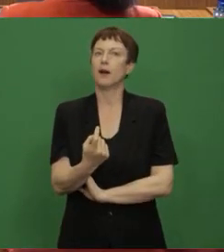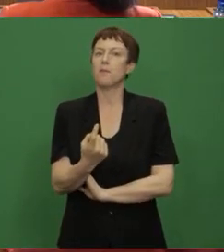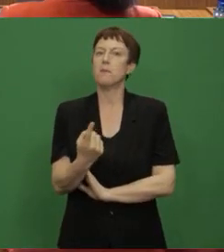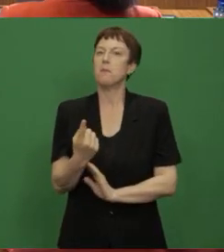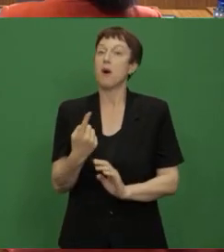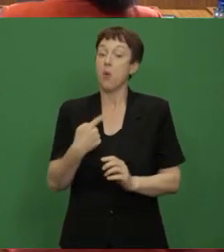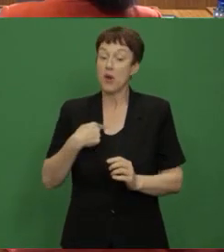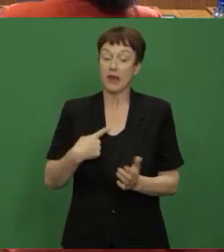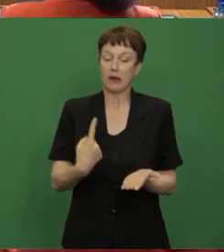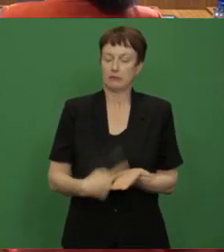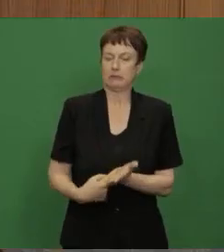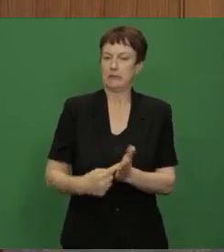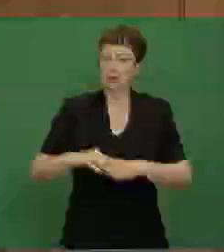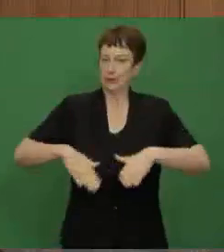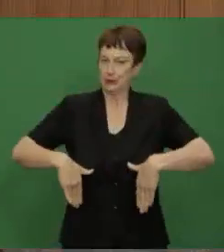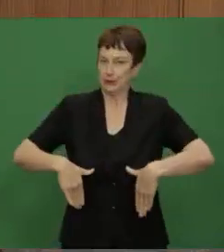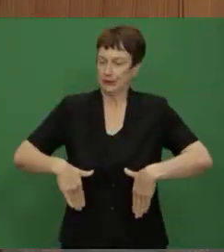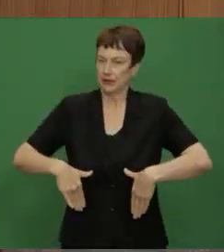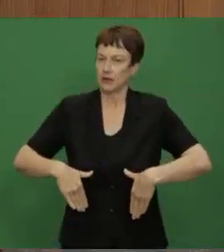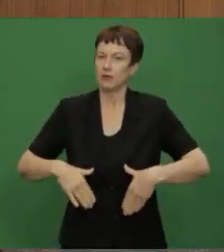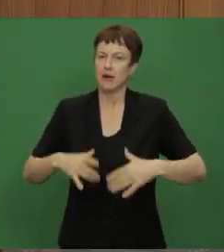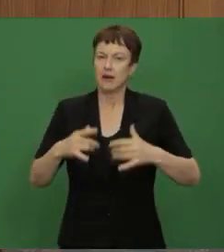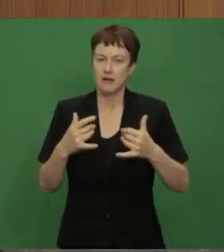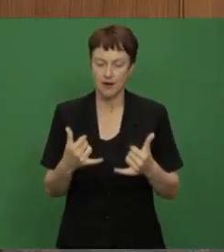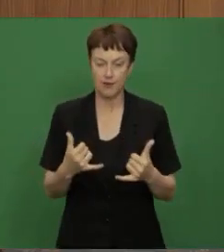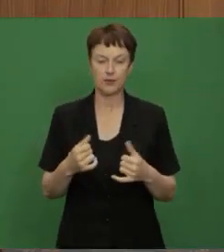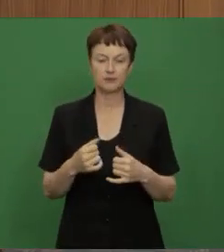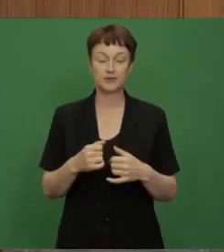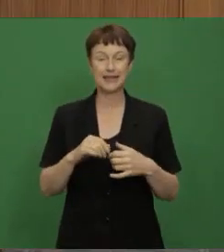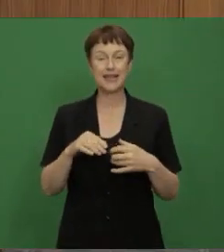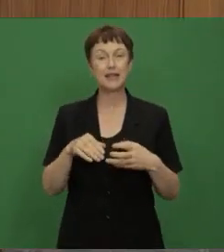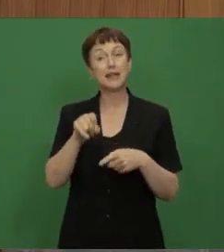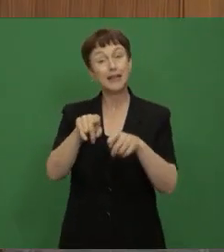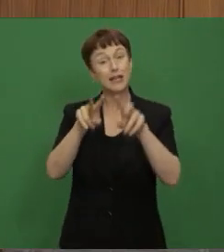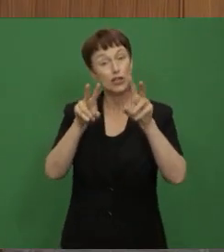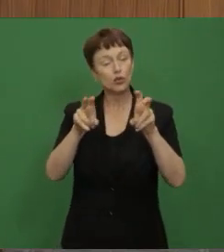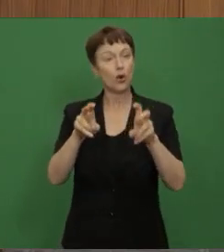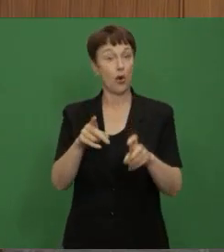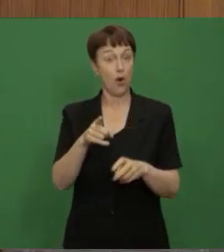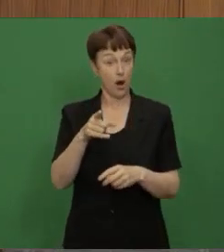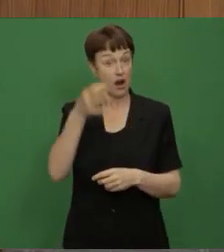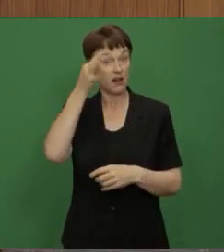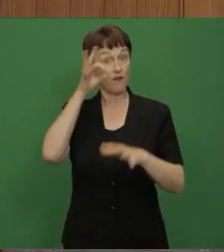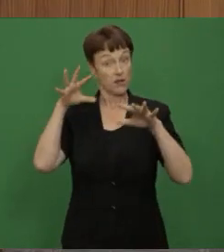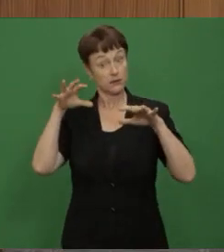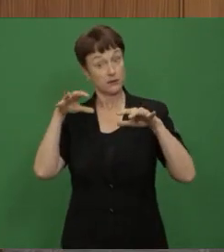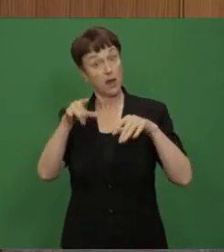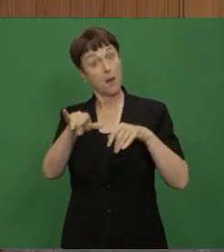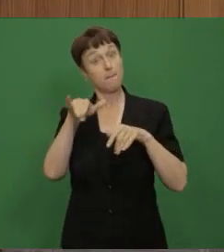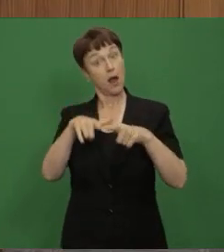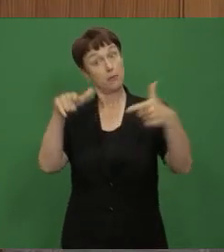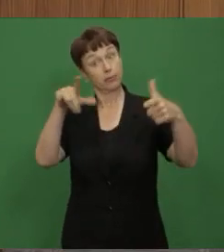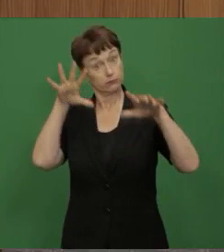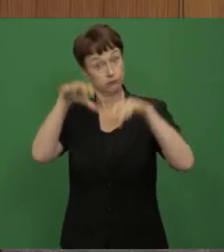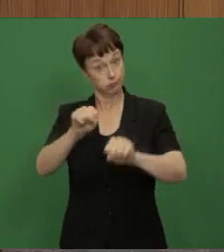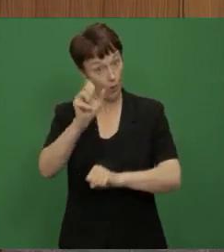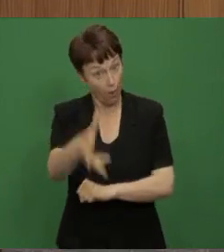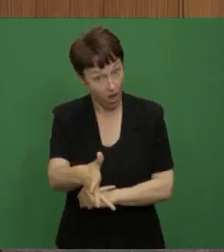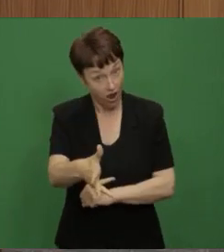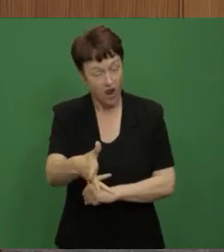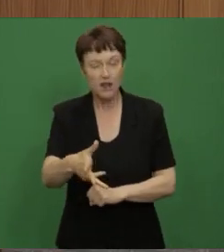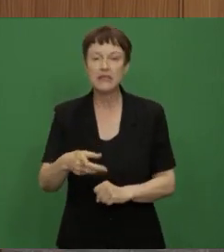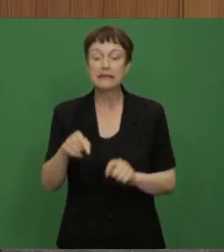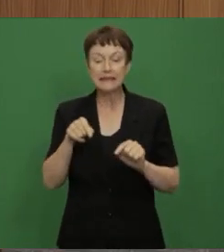Thank you. There isn't really significant updates on the issue. As you would recall, the ruling party took a